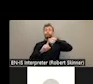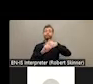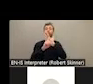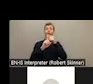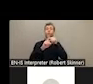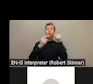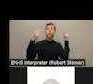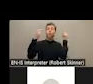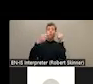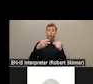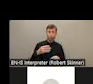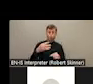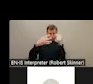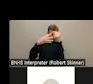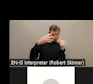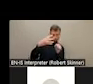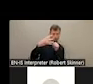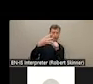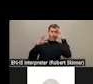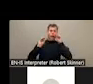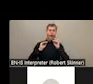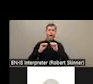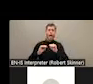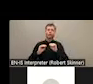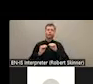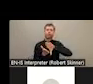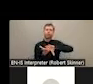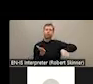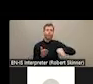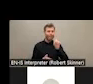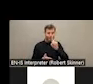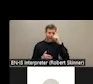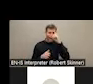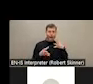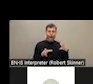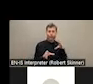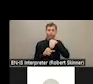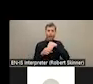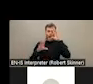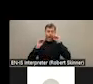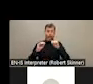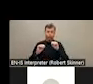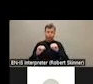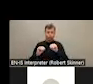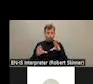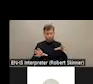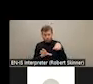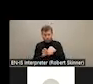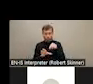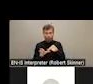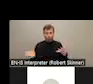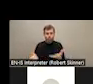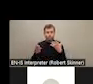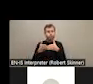and services, then these have to be also game changers for many persons